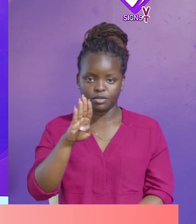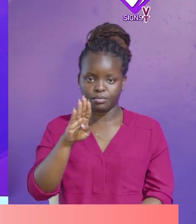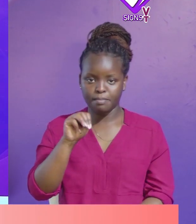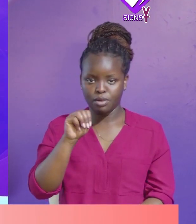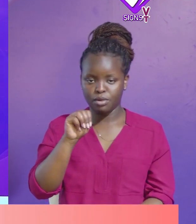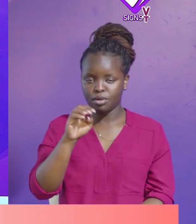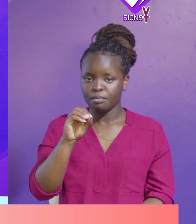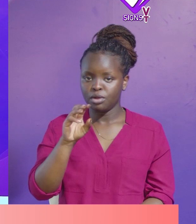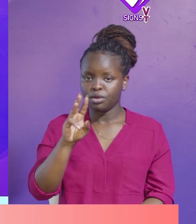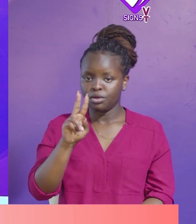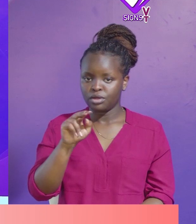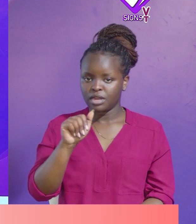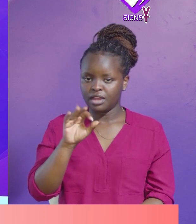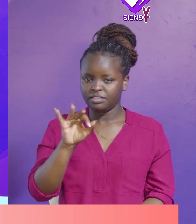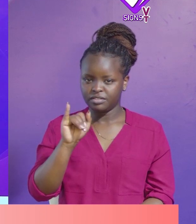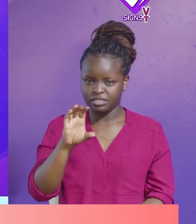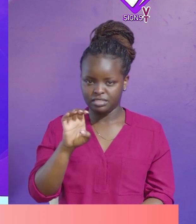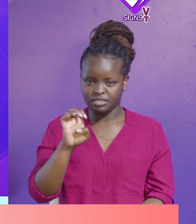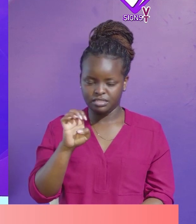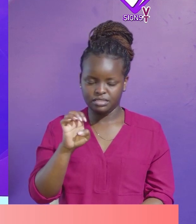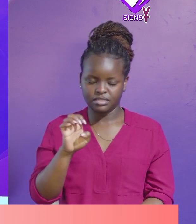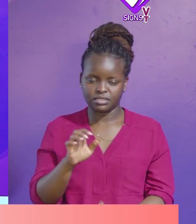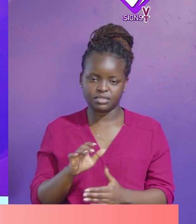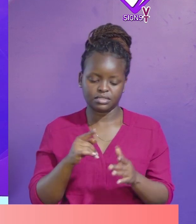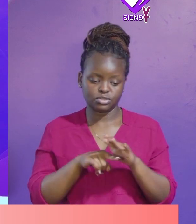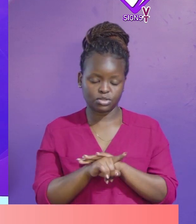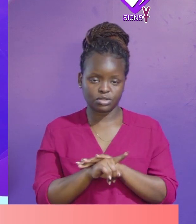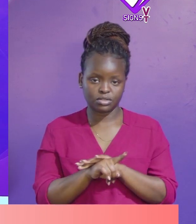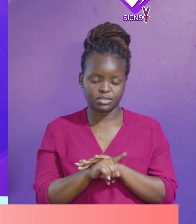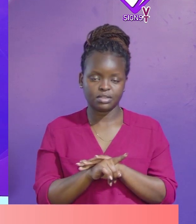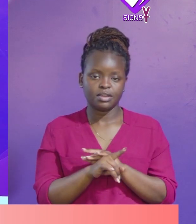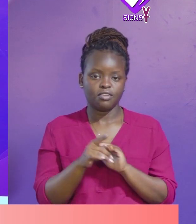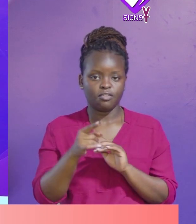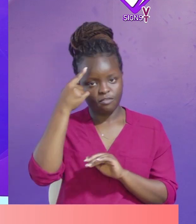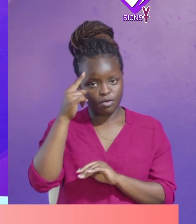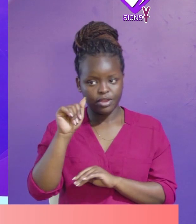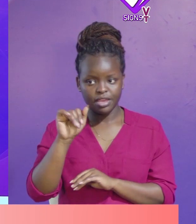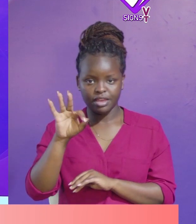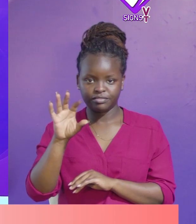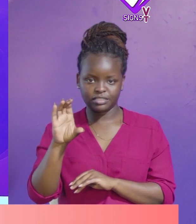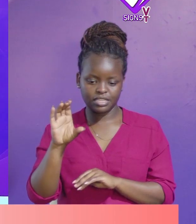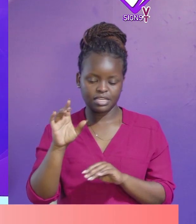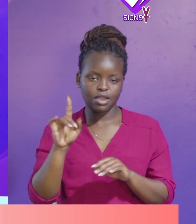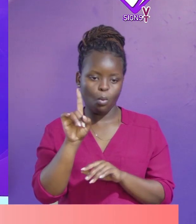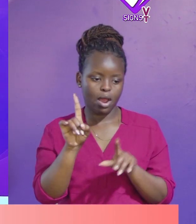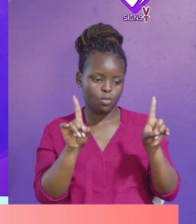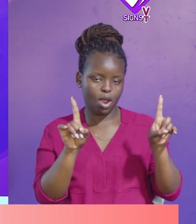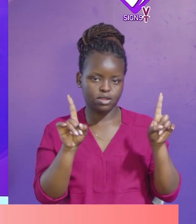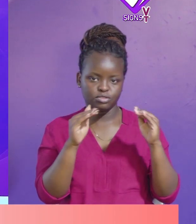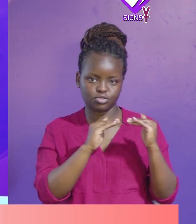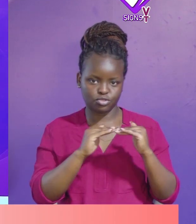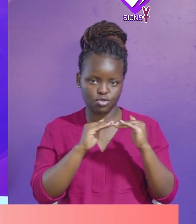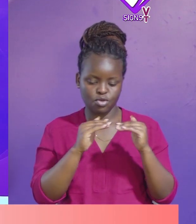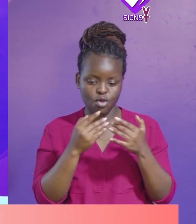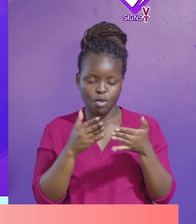Boniface Munyendo scored in the 22nd minutes for AFC Leopards, and it was a 1-1 draw. And this game was an